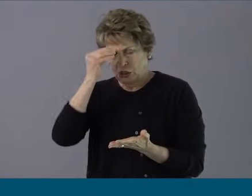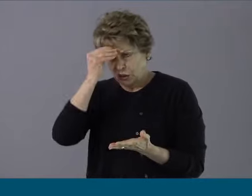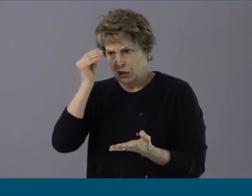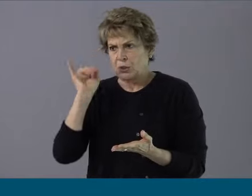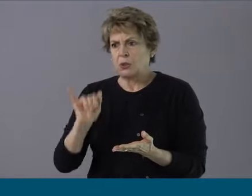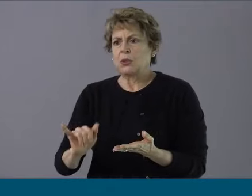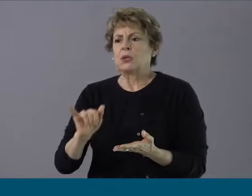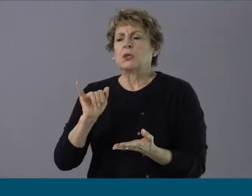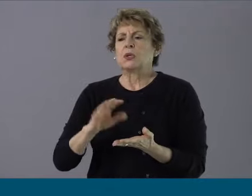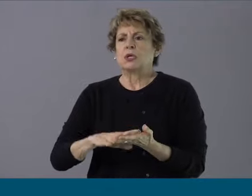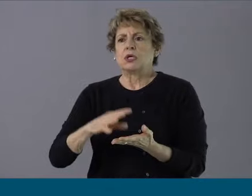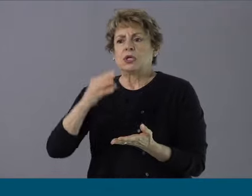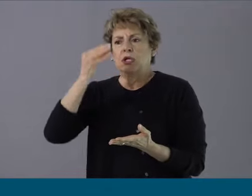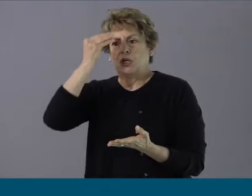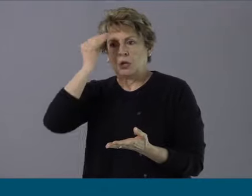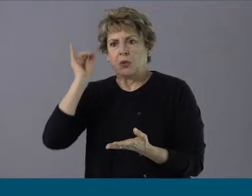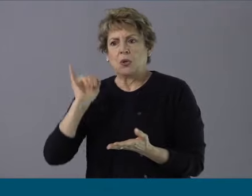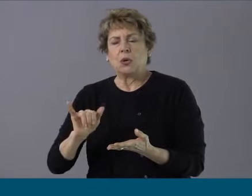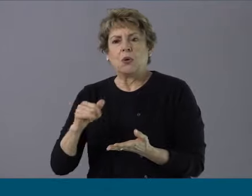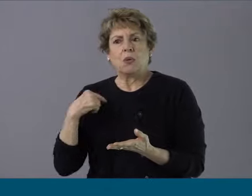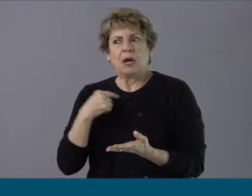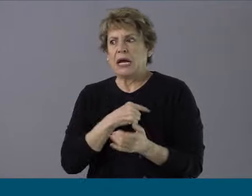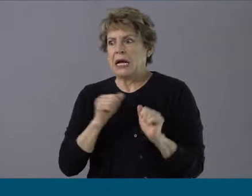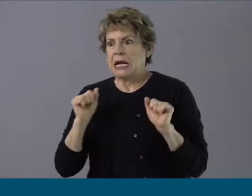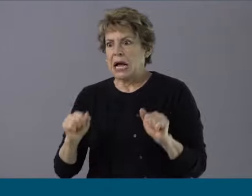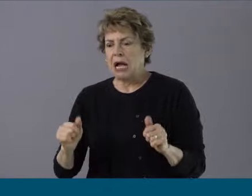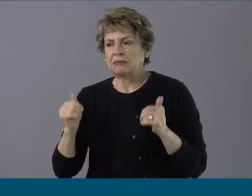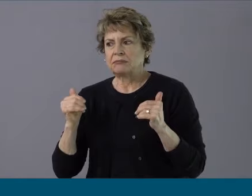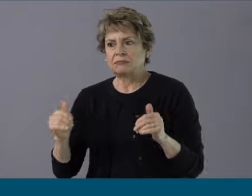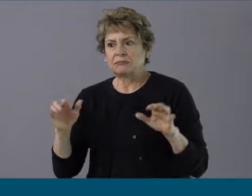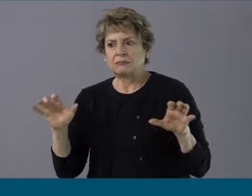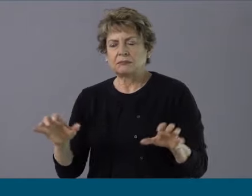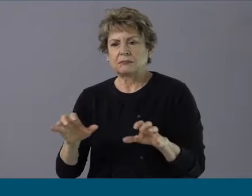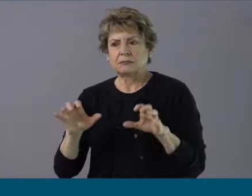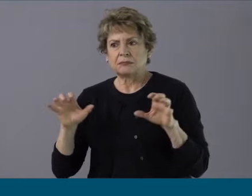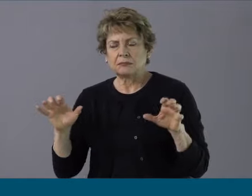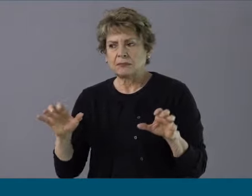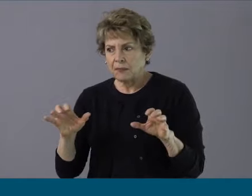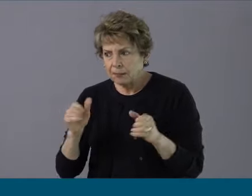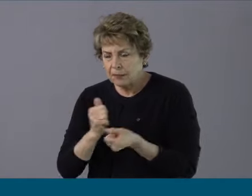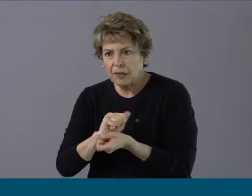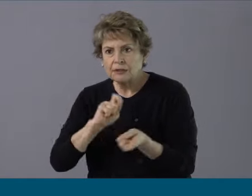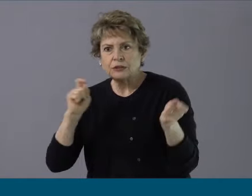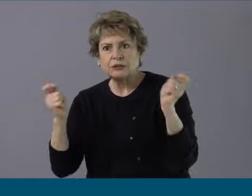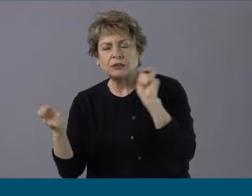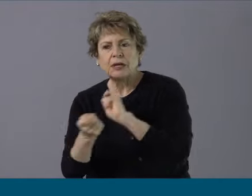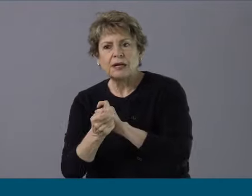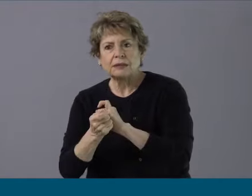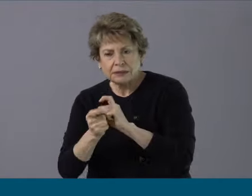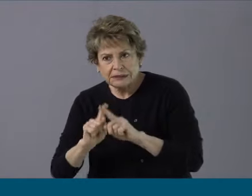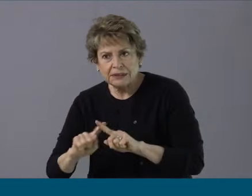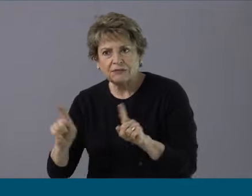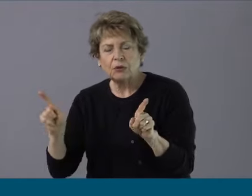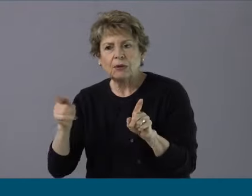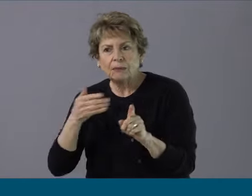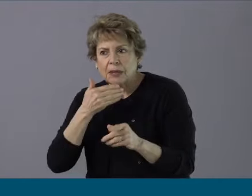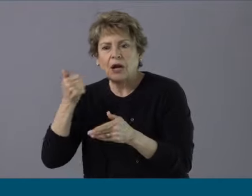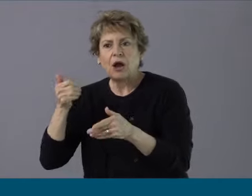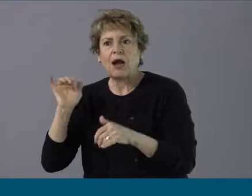in the COVID-19 pandemic in our state, in our country, for the foreseeable future. And to